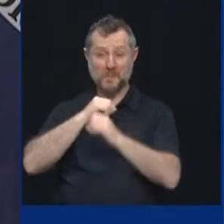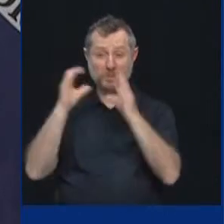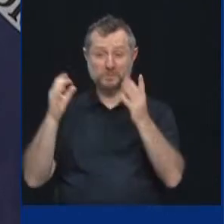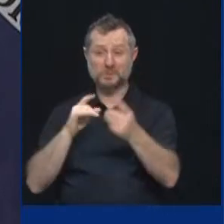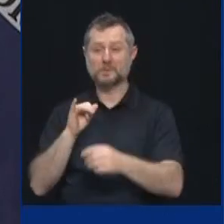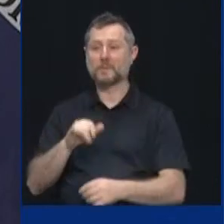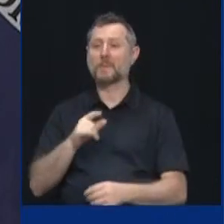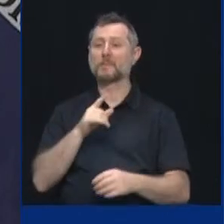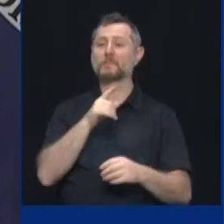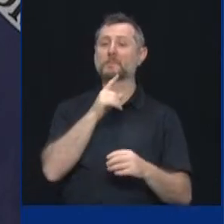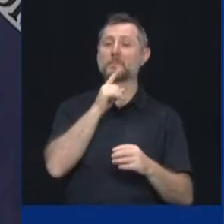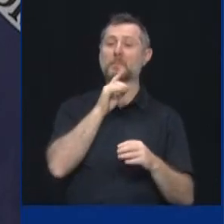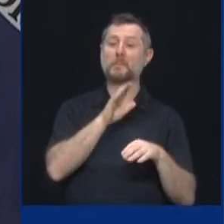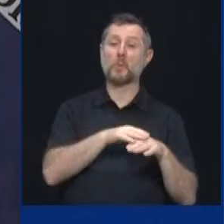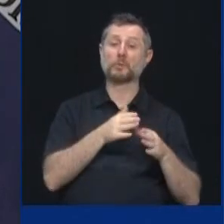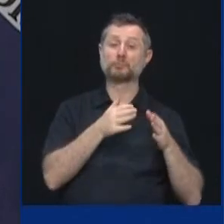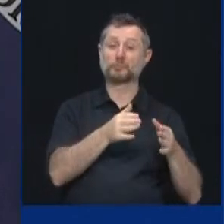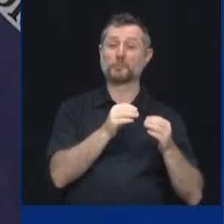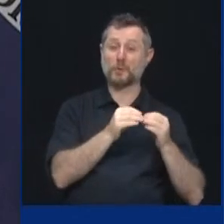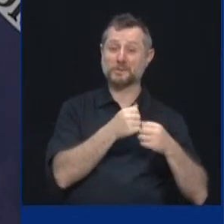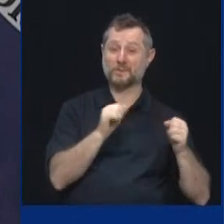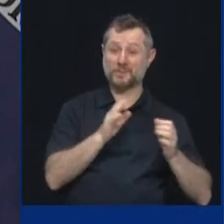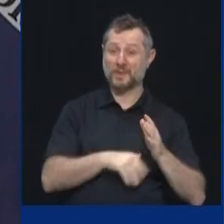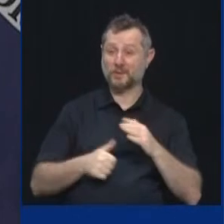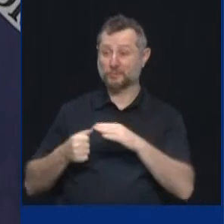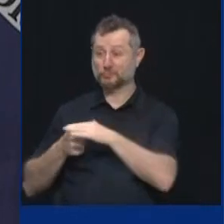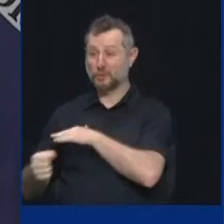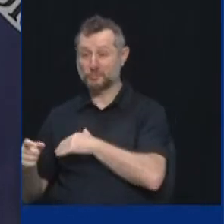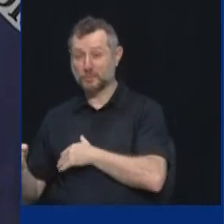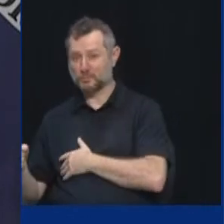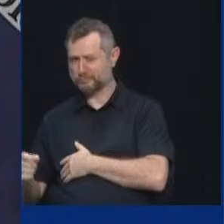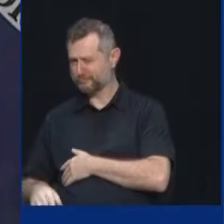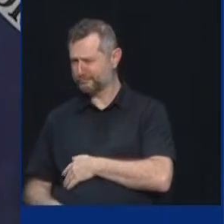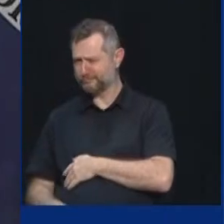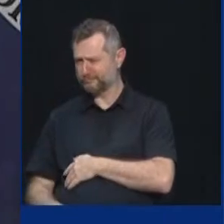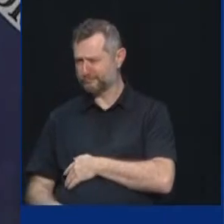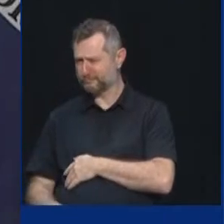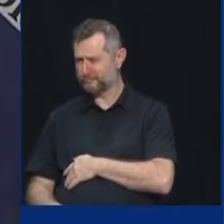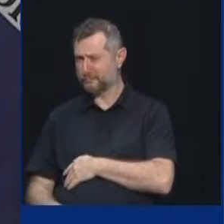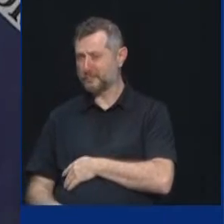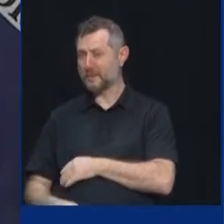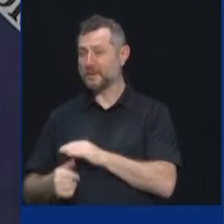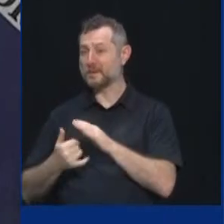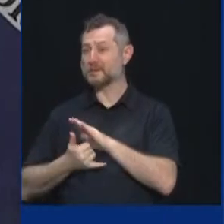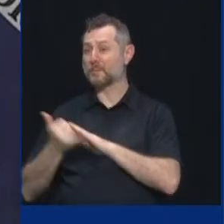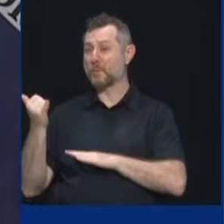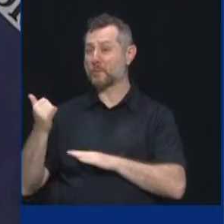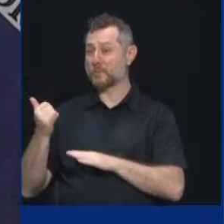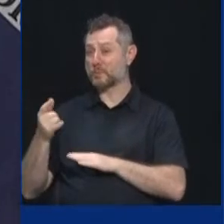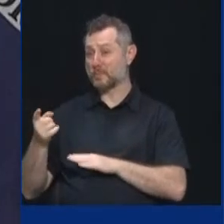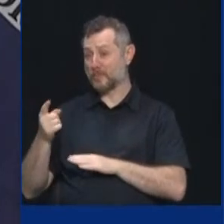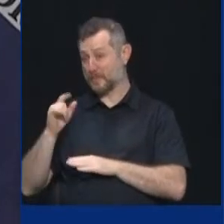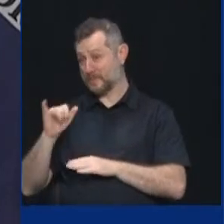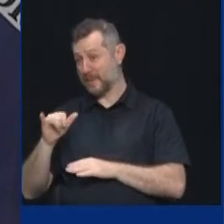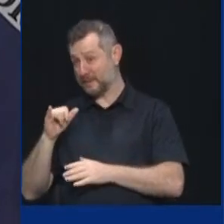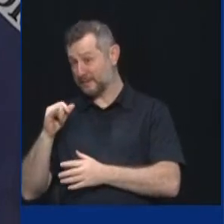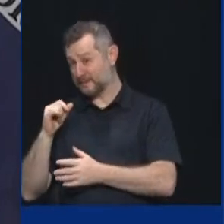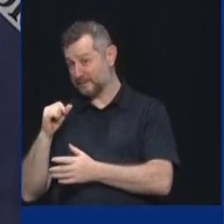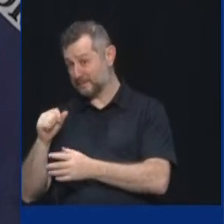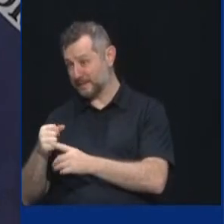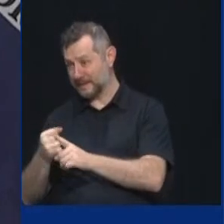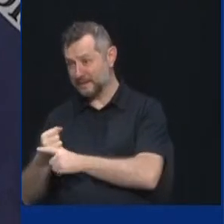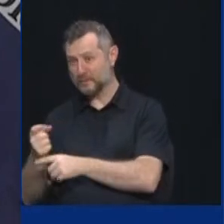shelter. You're sleeping here in a subway car. Anybody could come by, stab you. Better than a shelter.